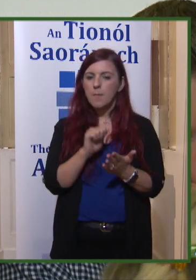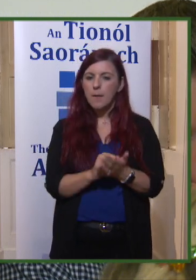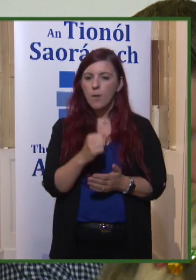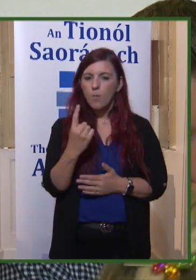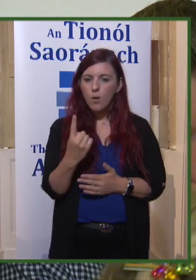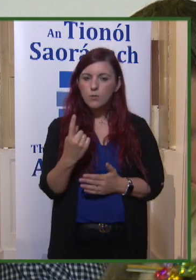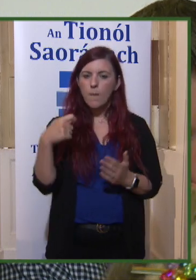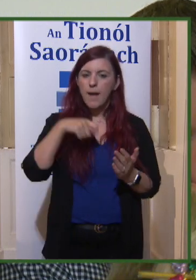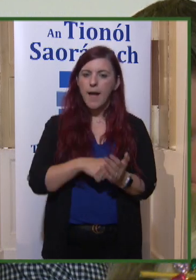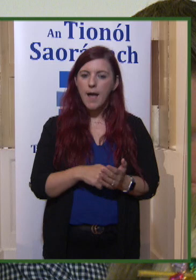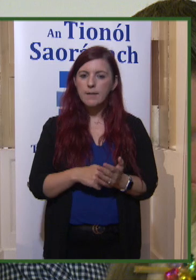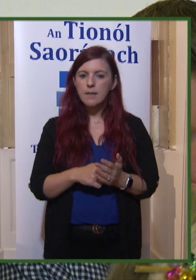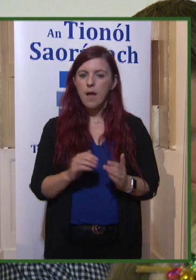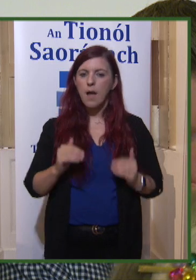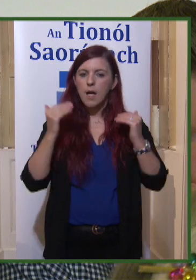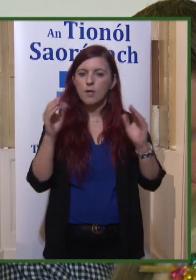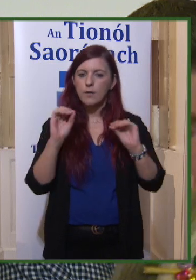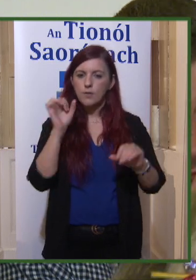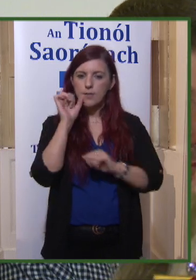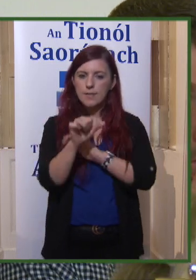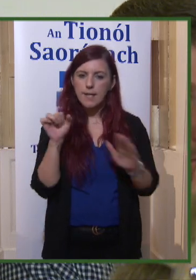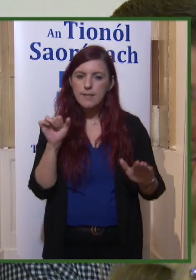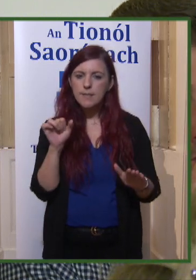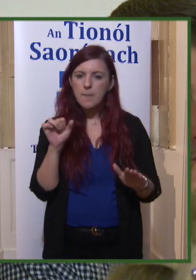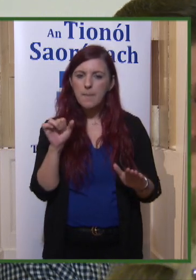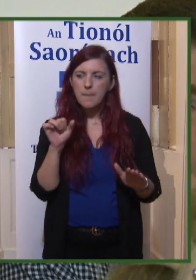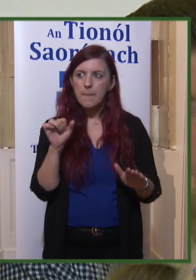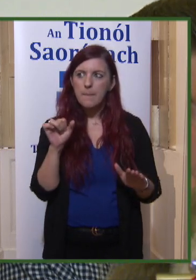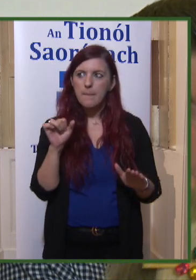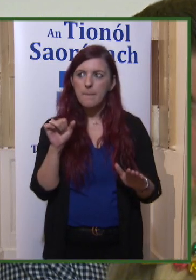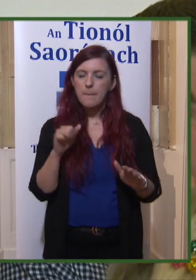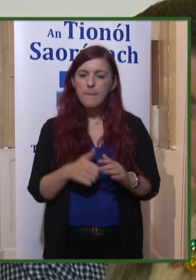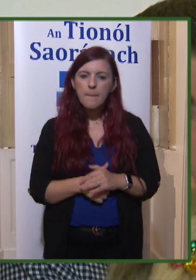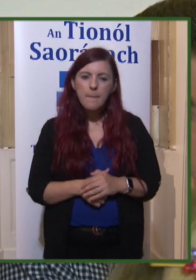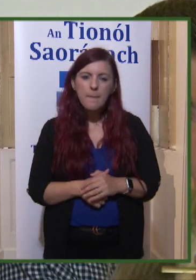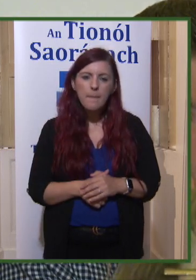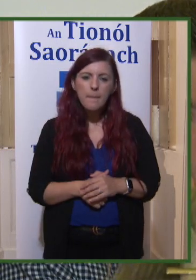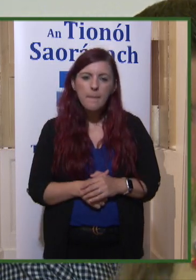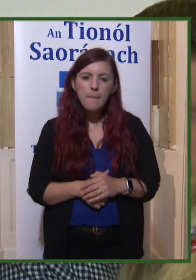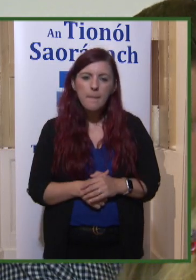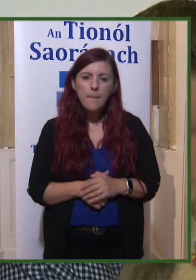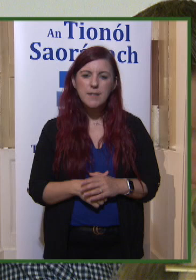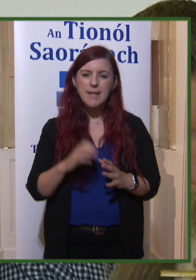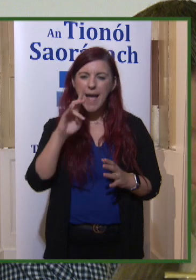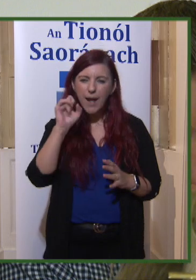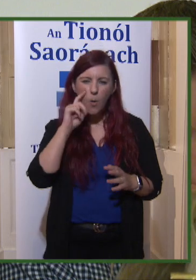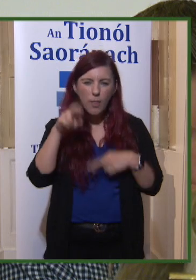higher education and skills rather than tertiary and third level, just Okay, to... sorry, just to echo in the room. I'll be slower. Yeah, so it was to